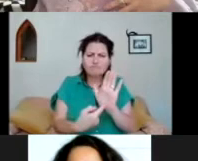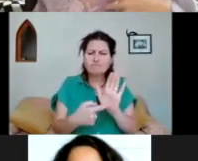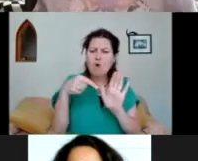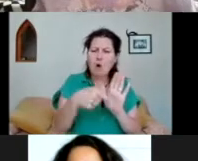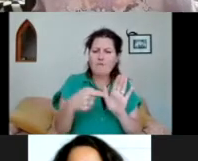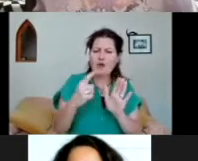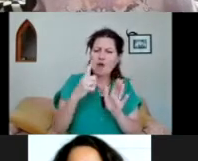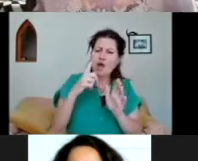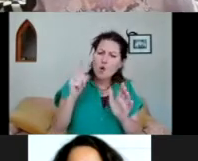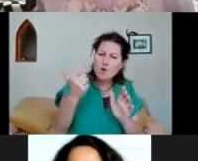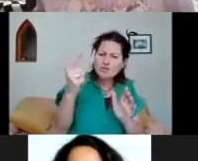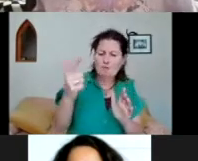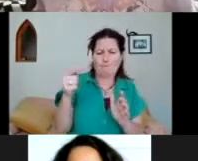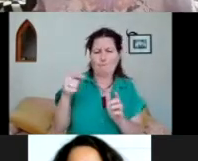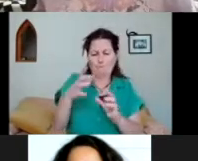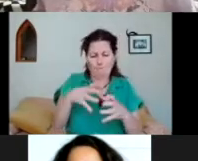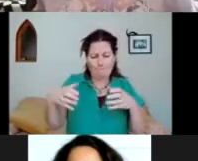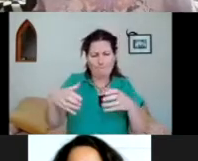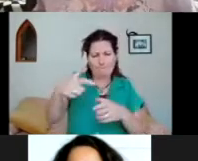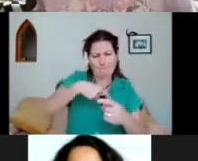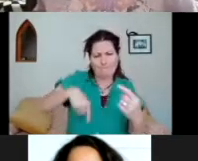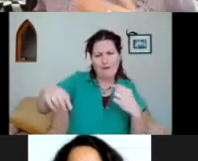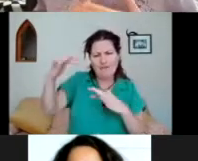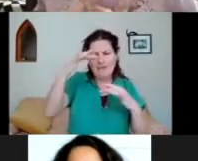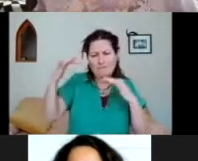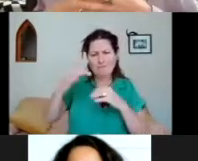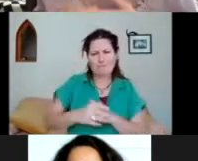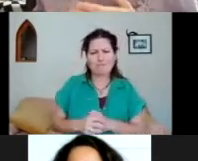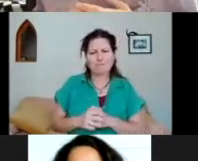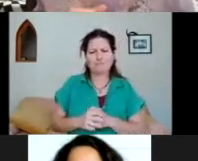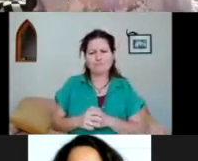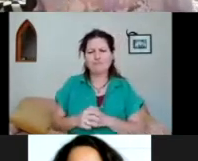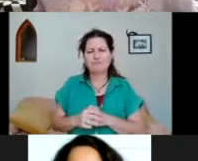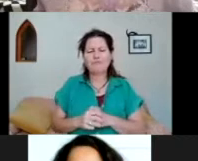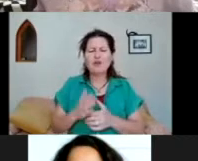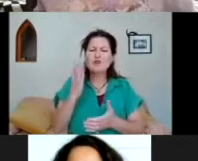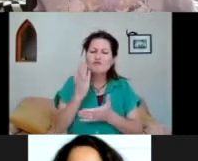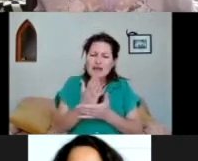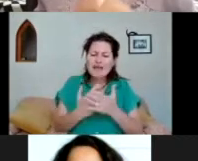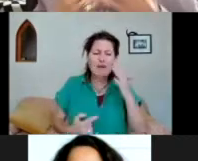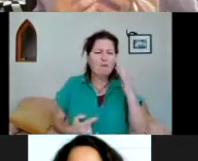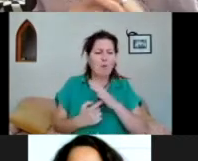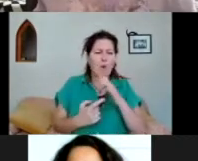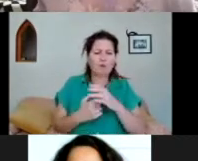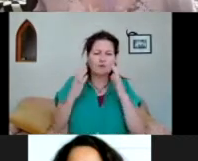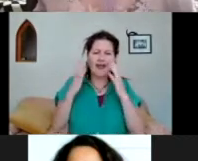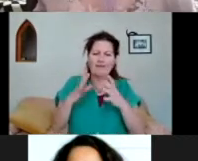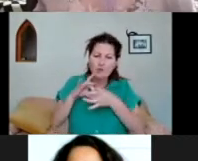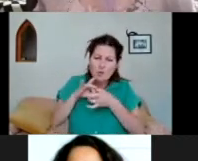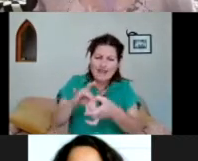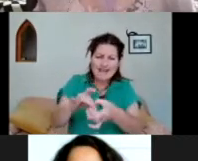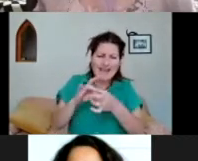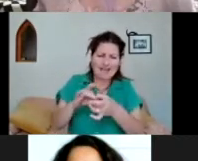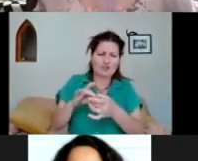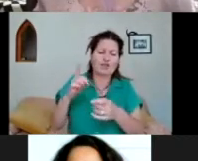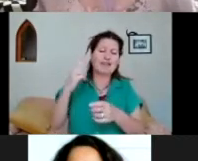Culture. It's then important that the project is able to engage diverse audiences, and particularly deaf and